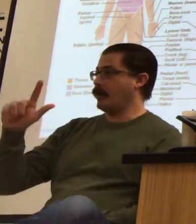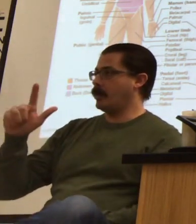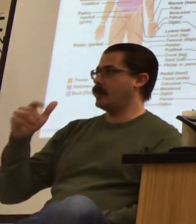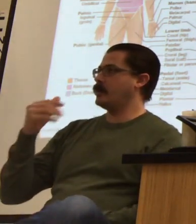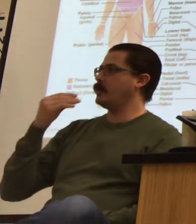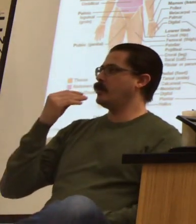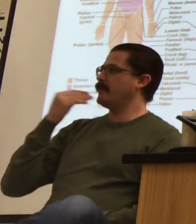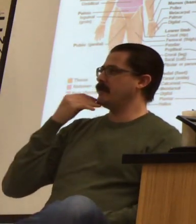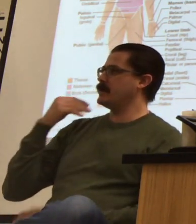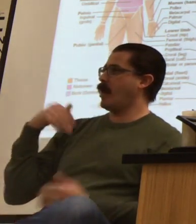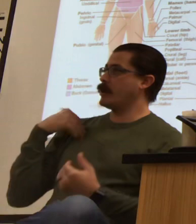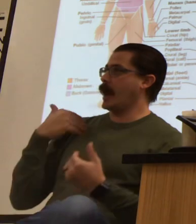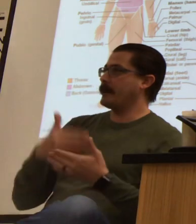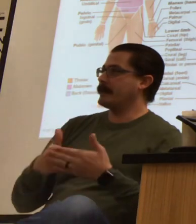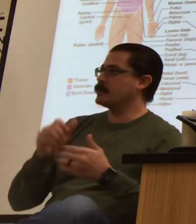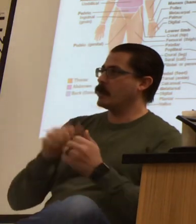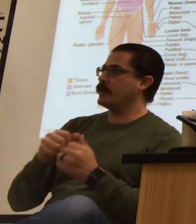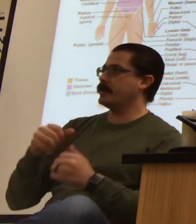mammary glands in the breast.